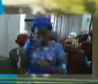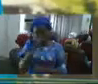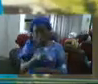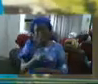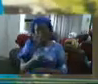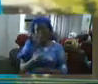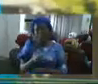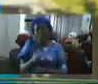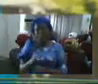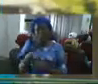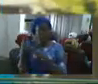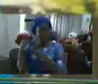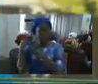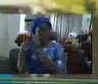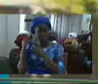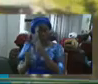responsibly,